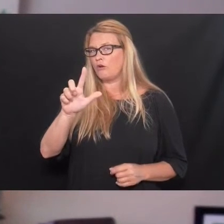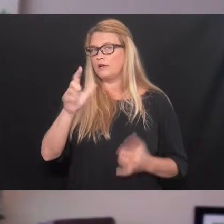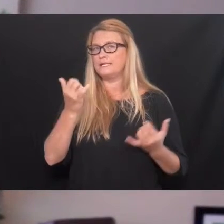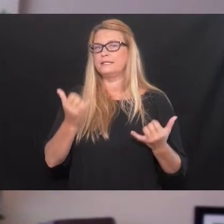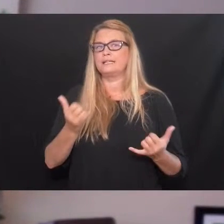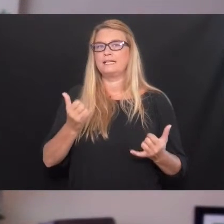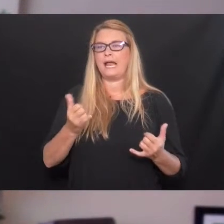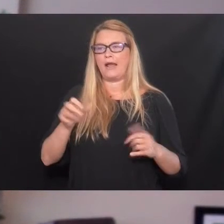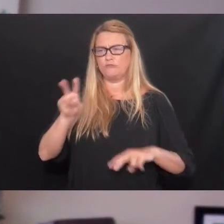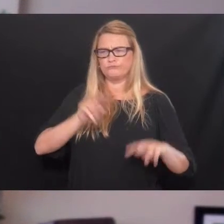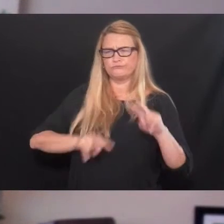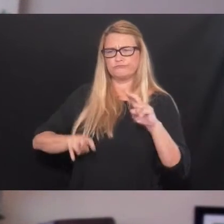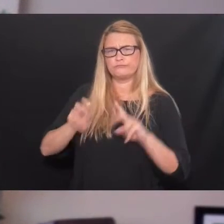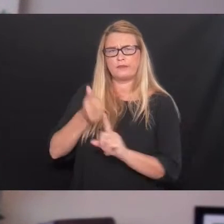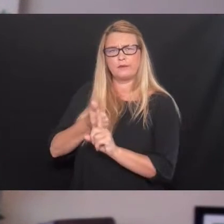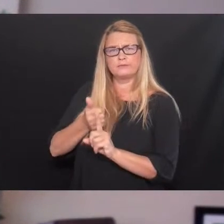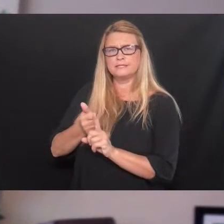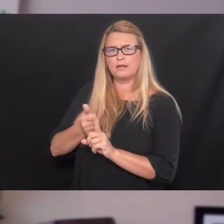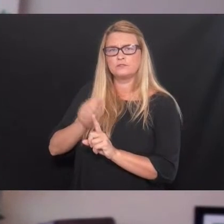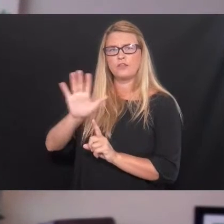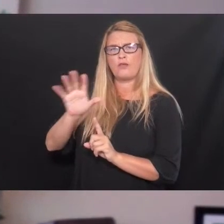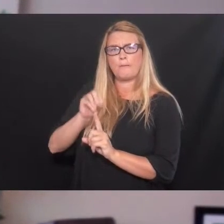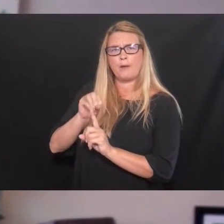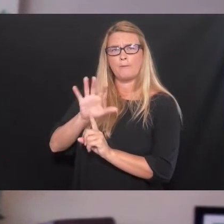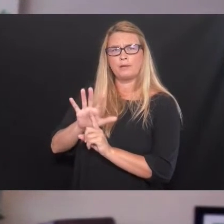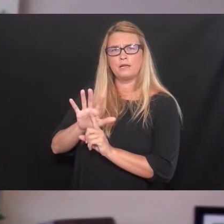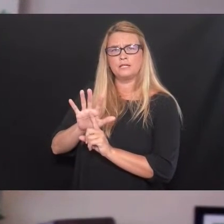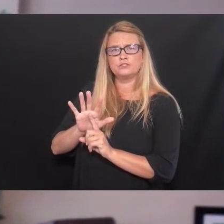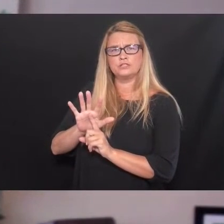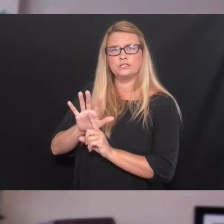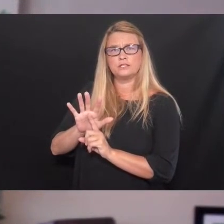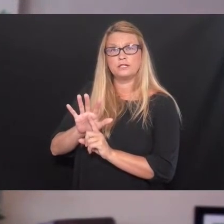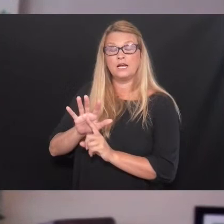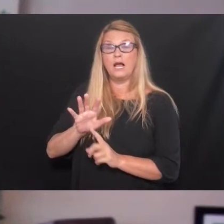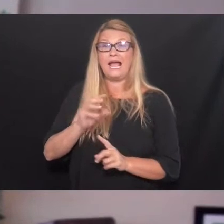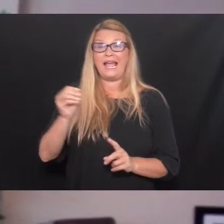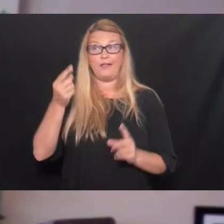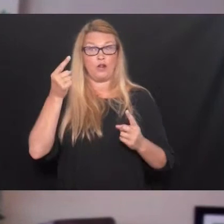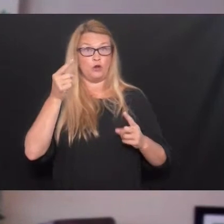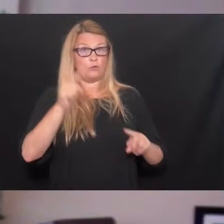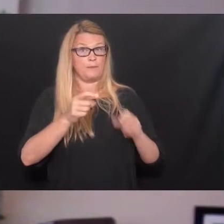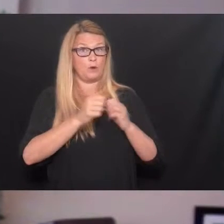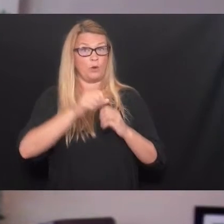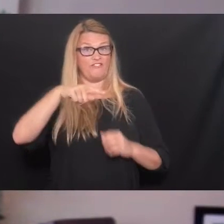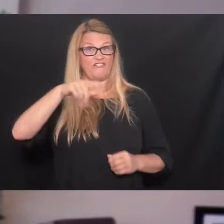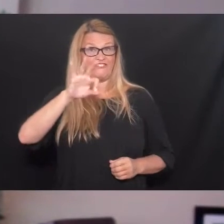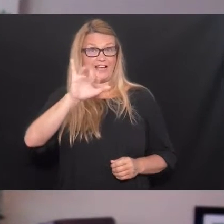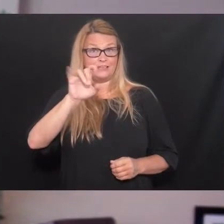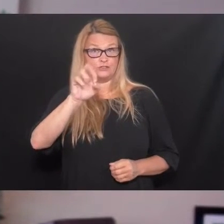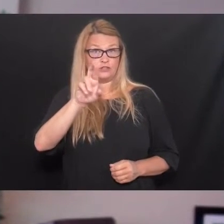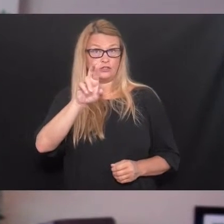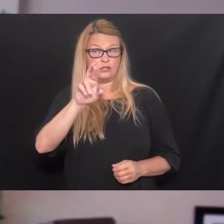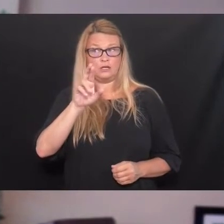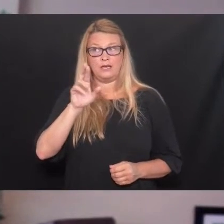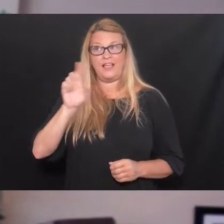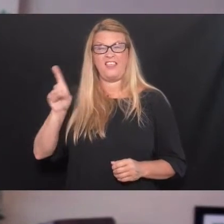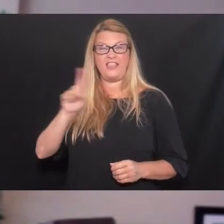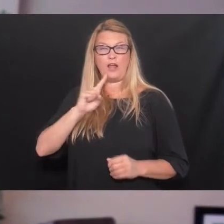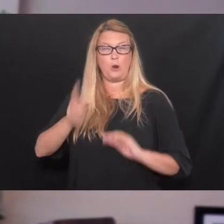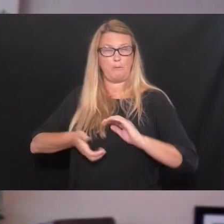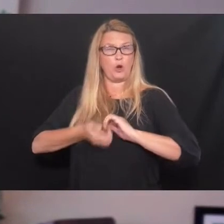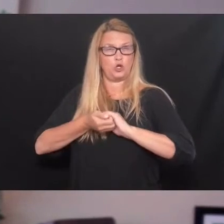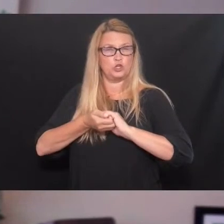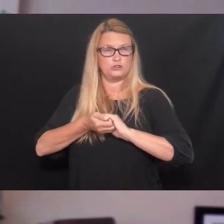own population is, and this is in agreement with Pfizer, which is really the company they've partnered with. So